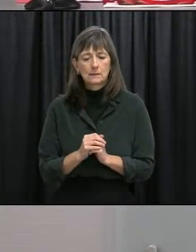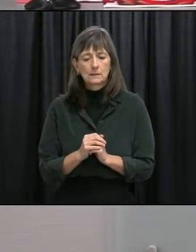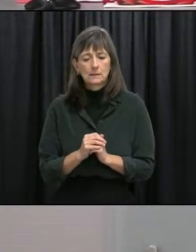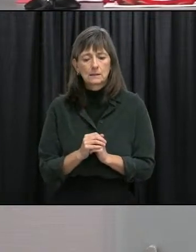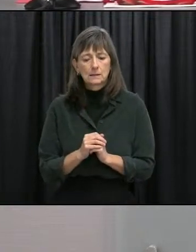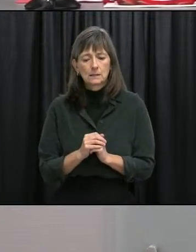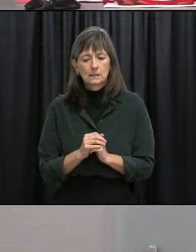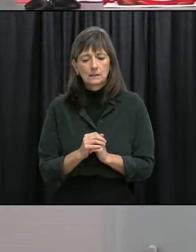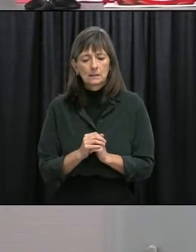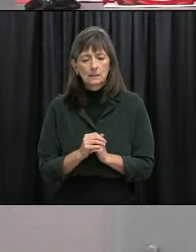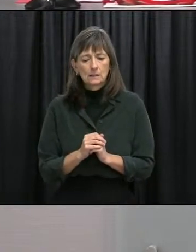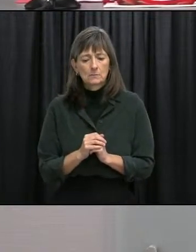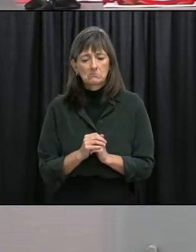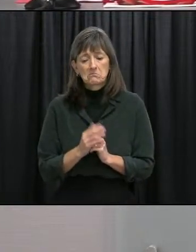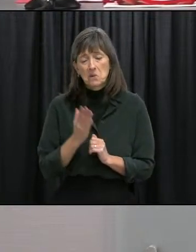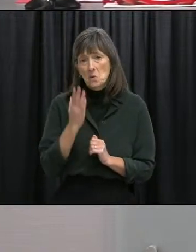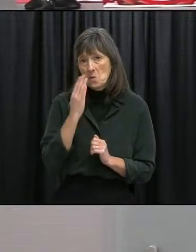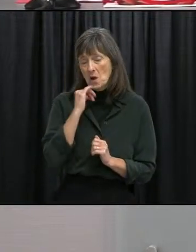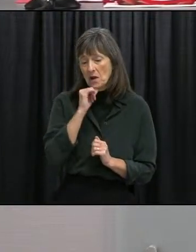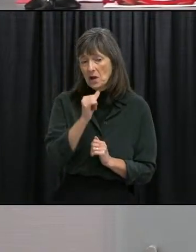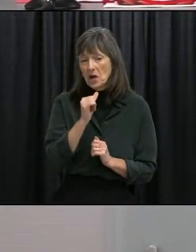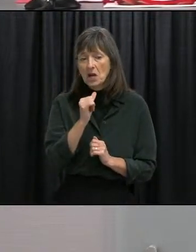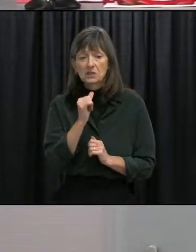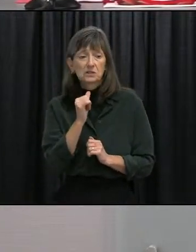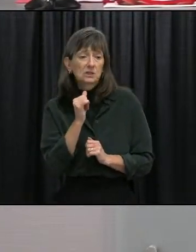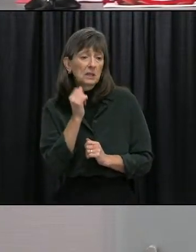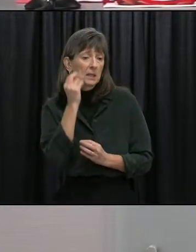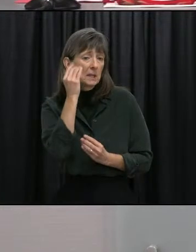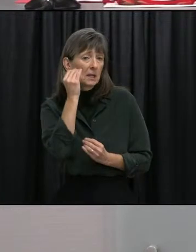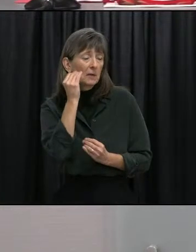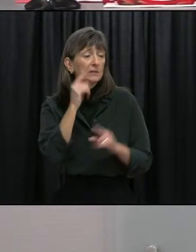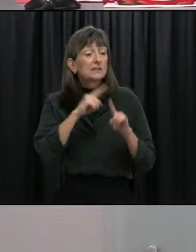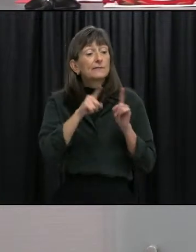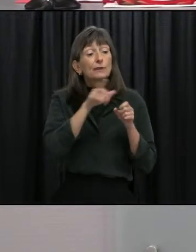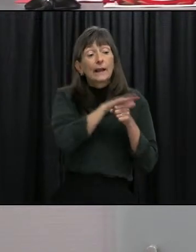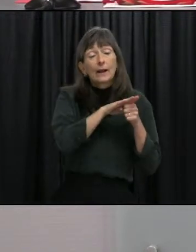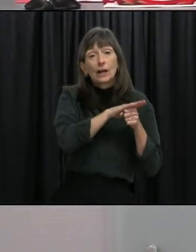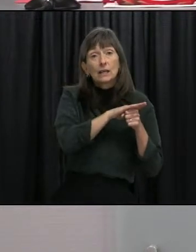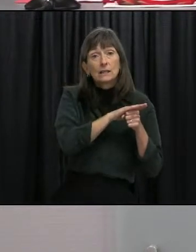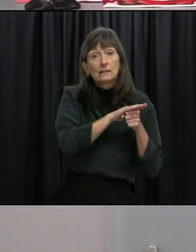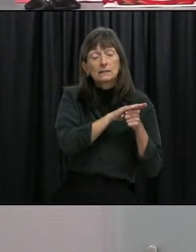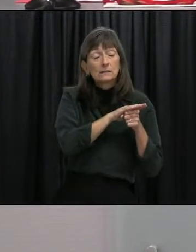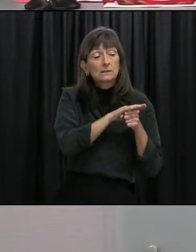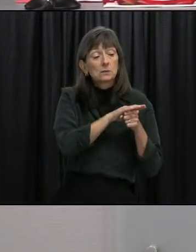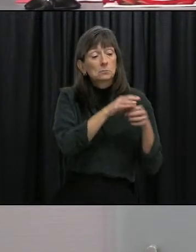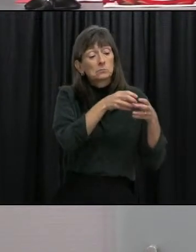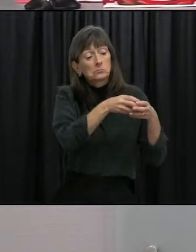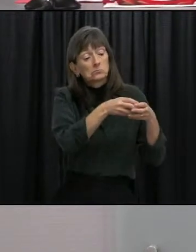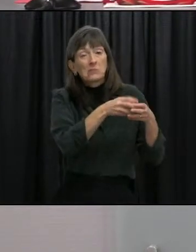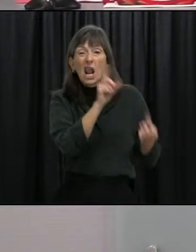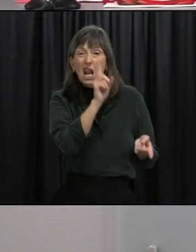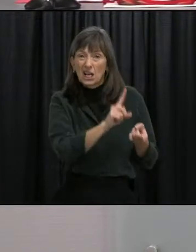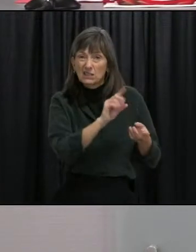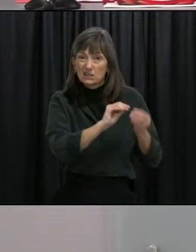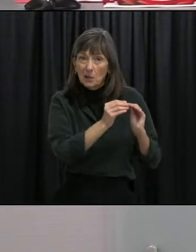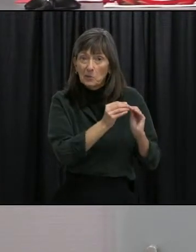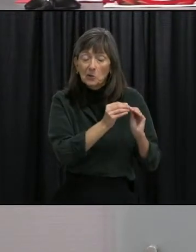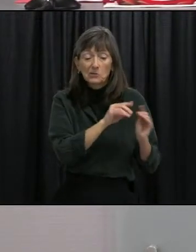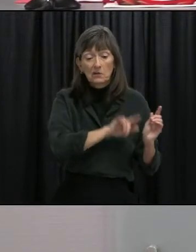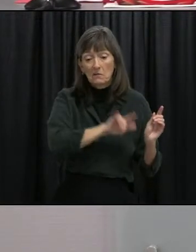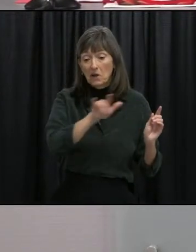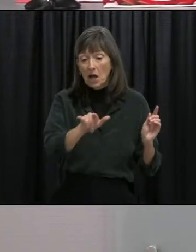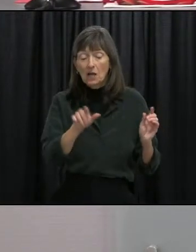approach, where you're looking at, different areas of Canada, places that have less of a prevalence of